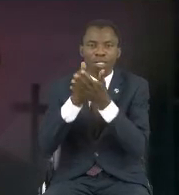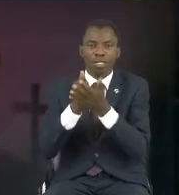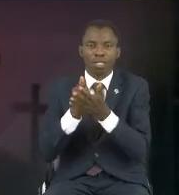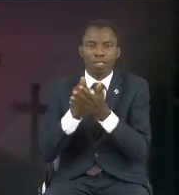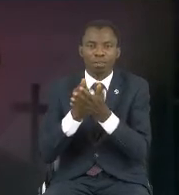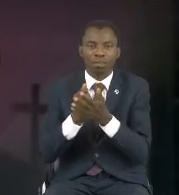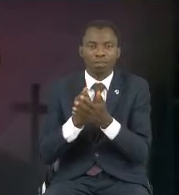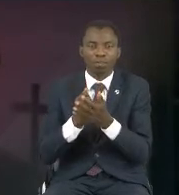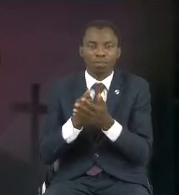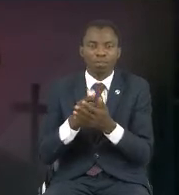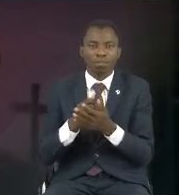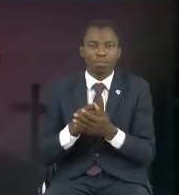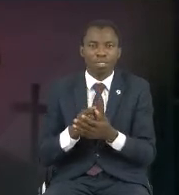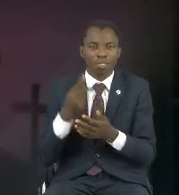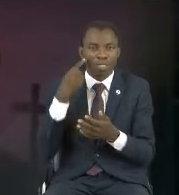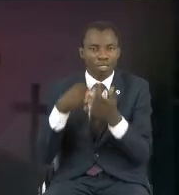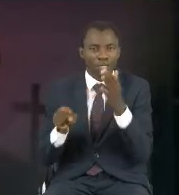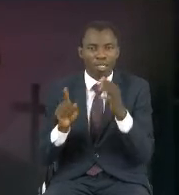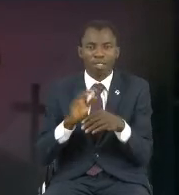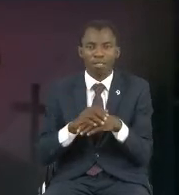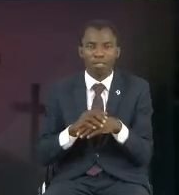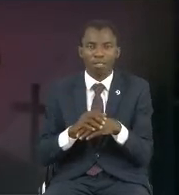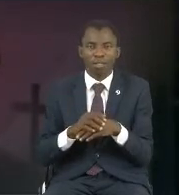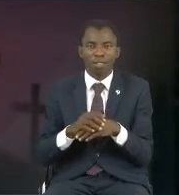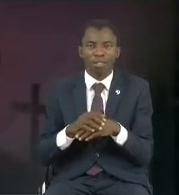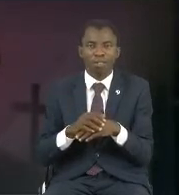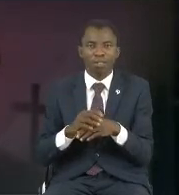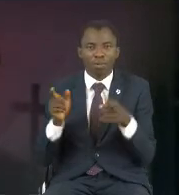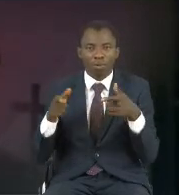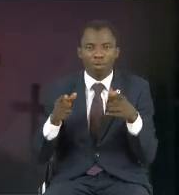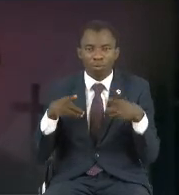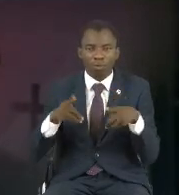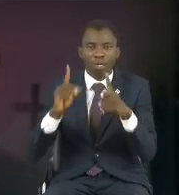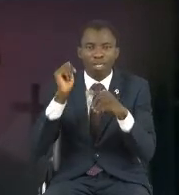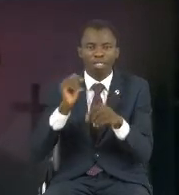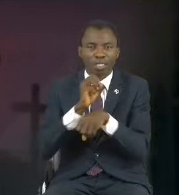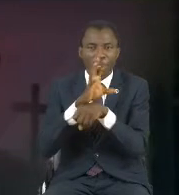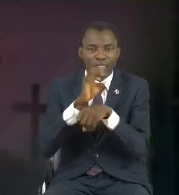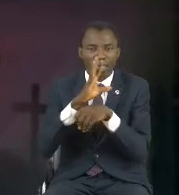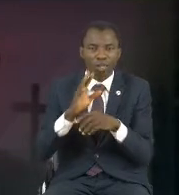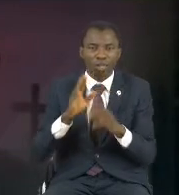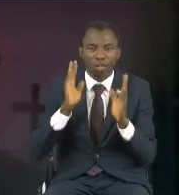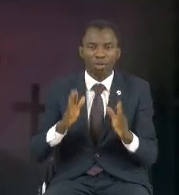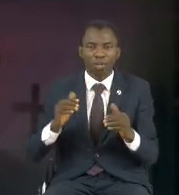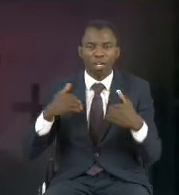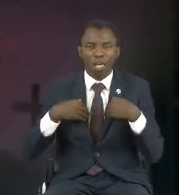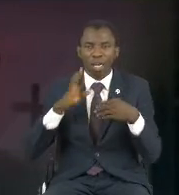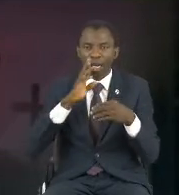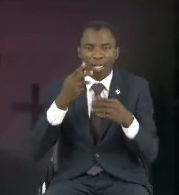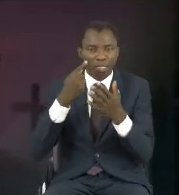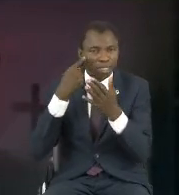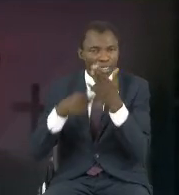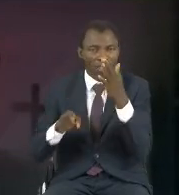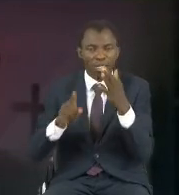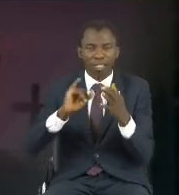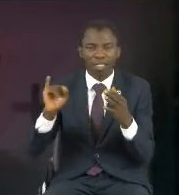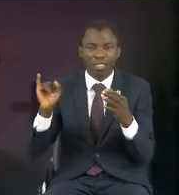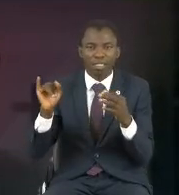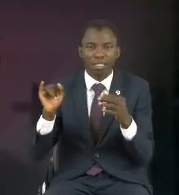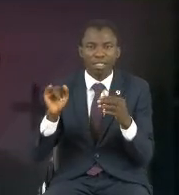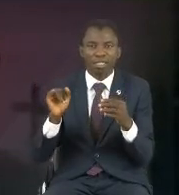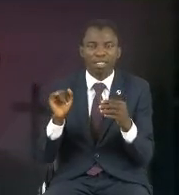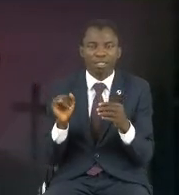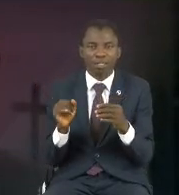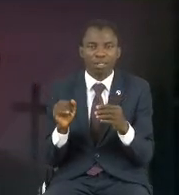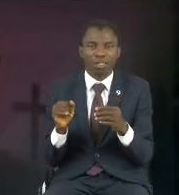And while the counselors are checking up to make sure they have finished attending to you, those of us